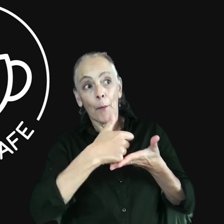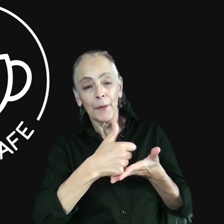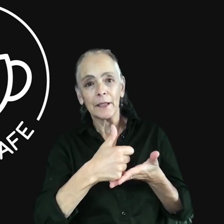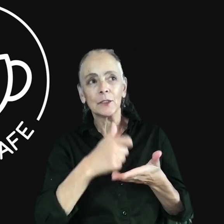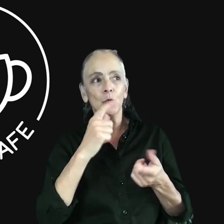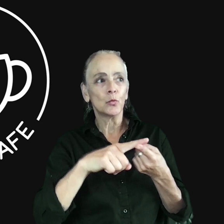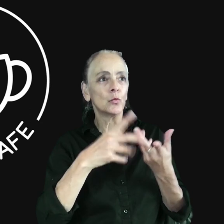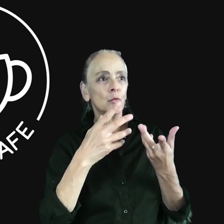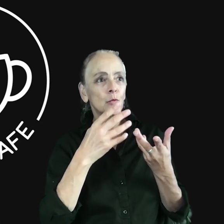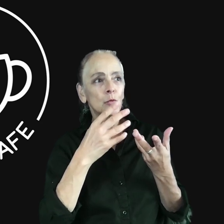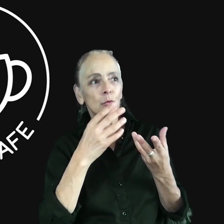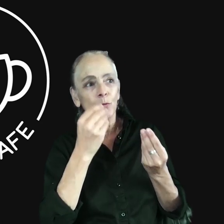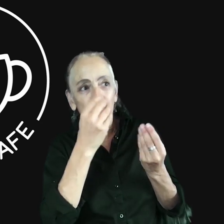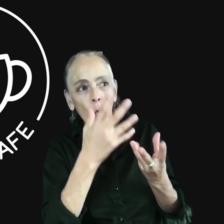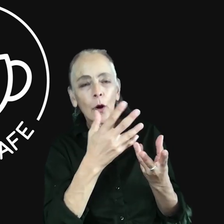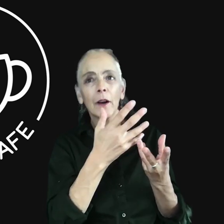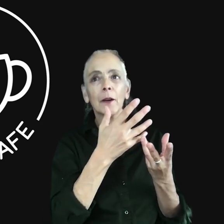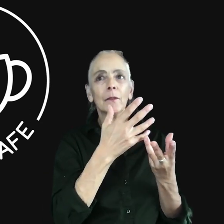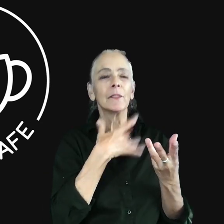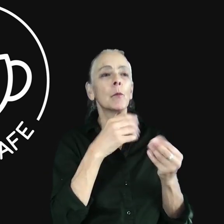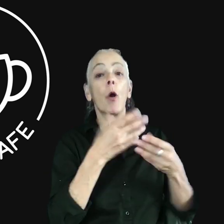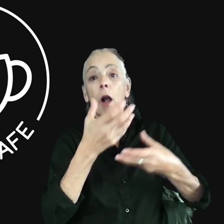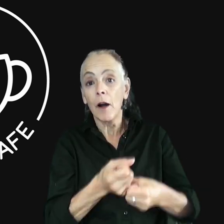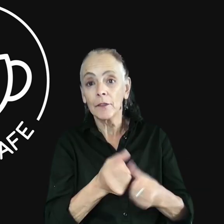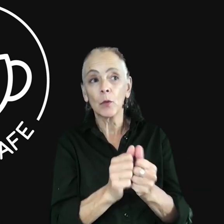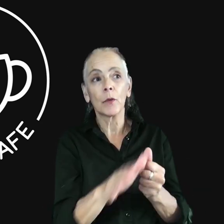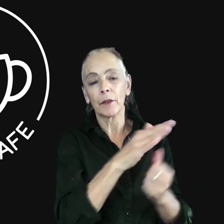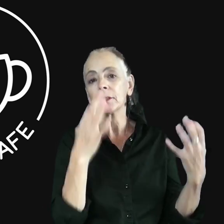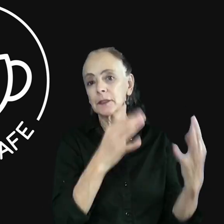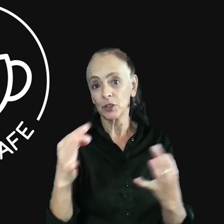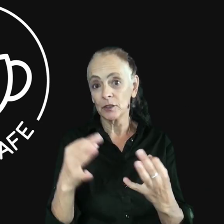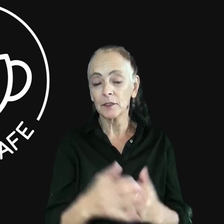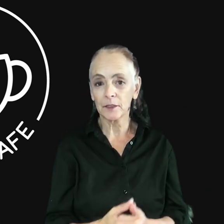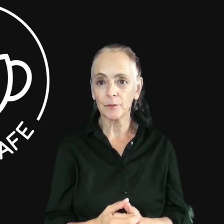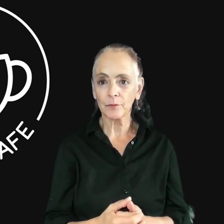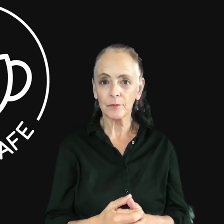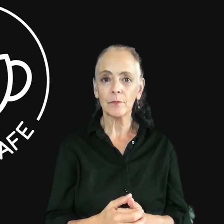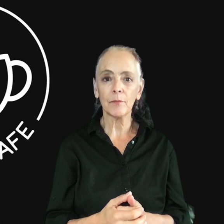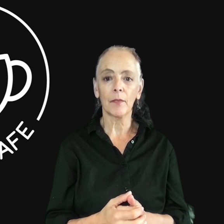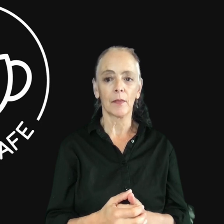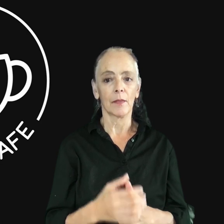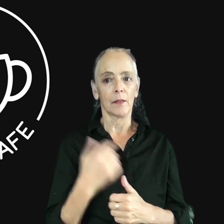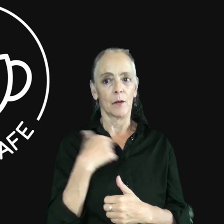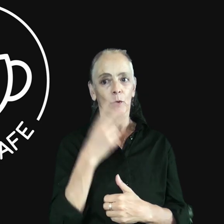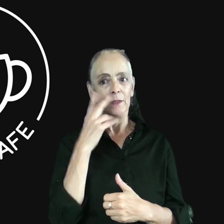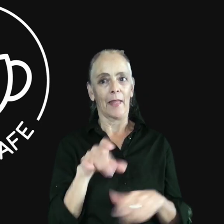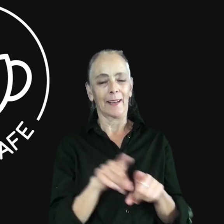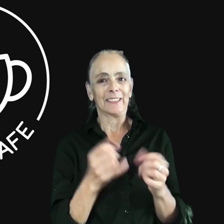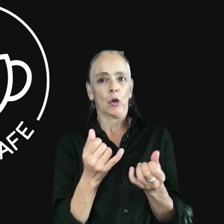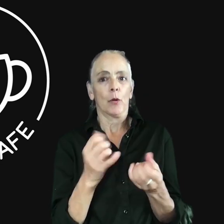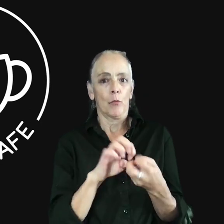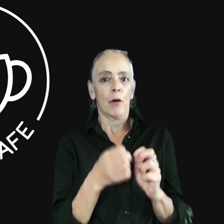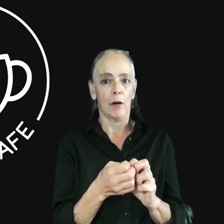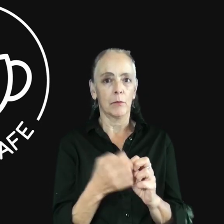and make help them feel more confident in the decisions that they are making and we we see that as kind of one of the current problems